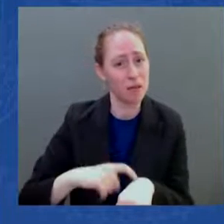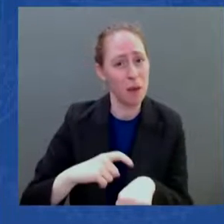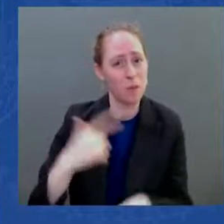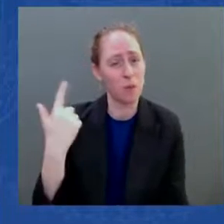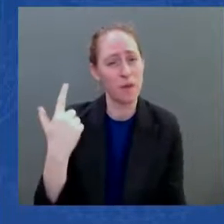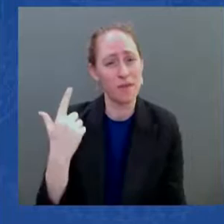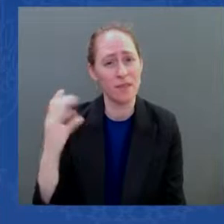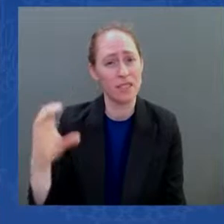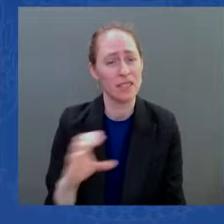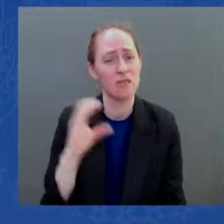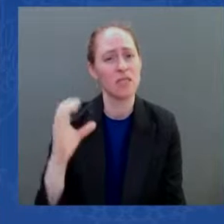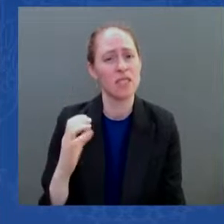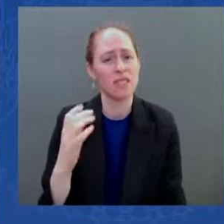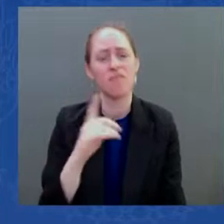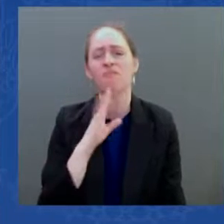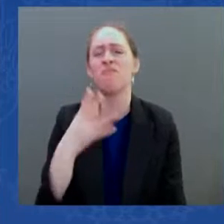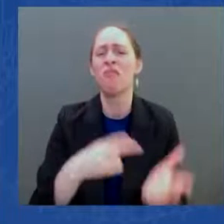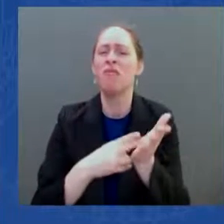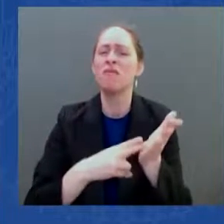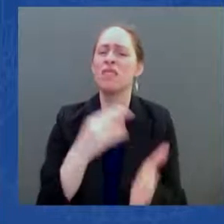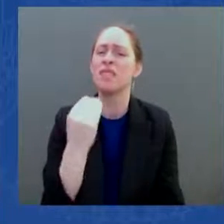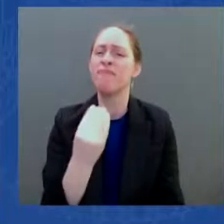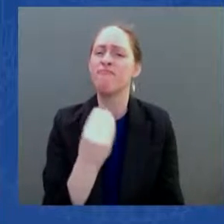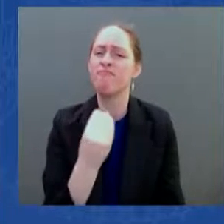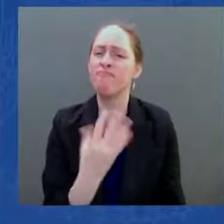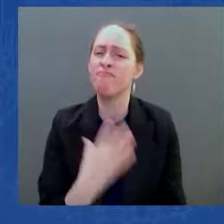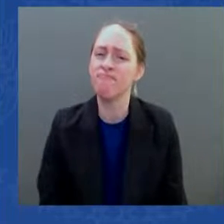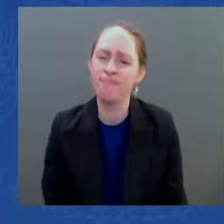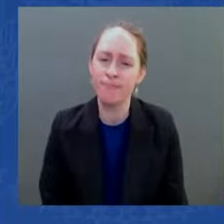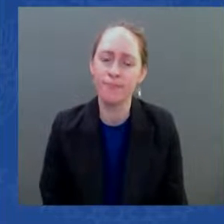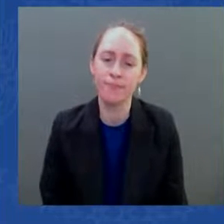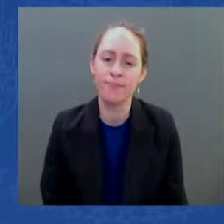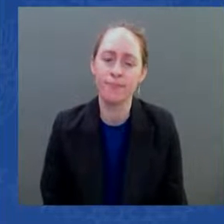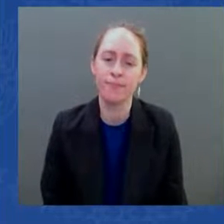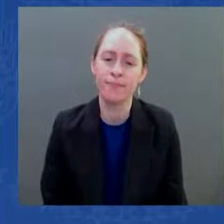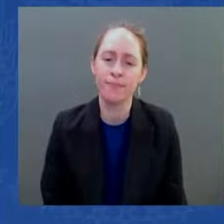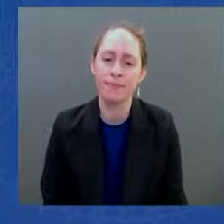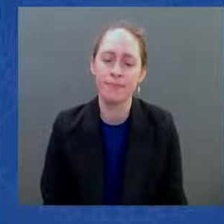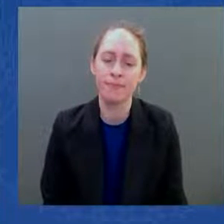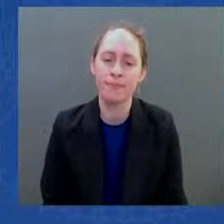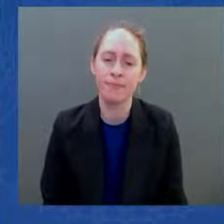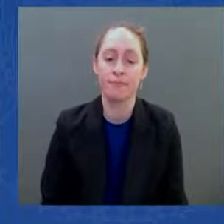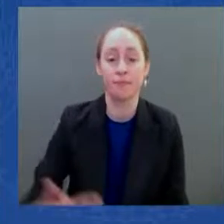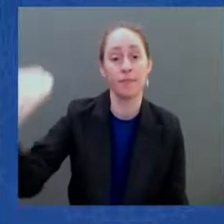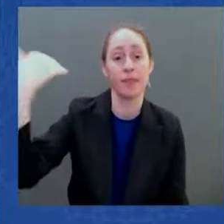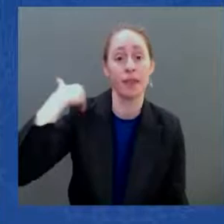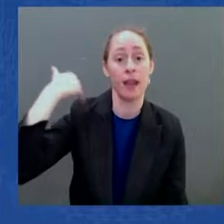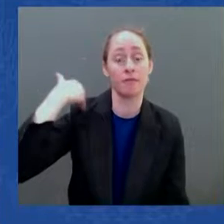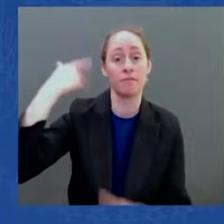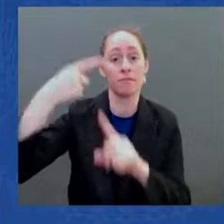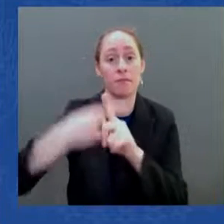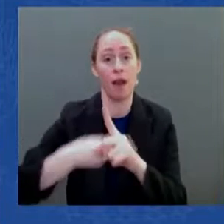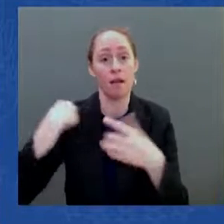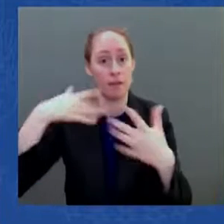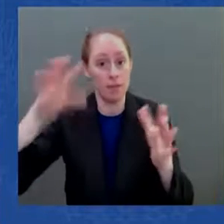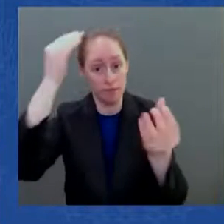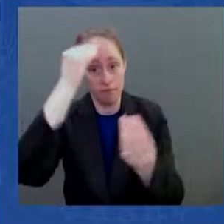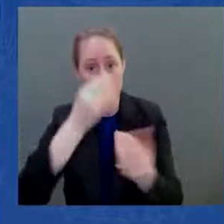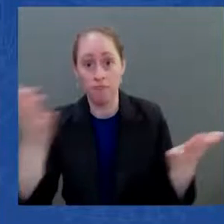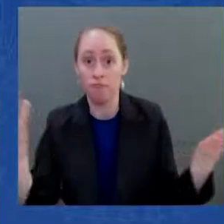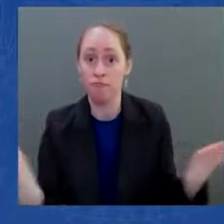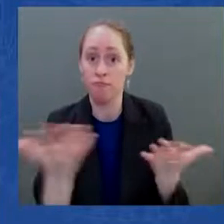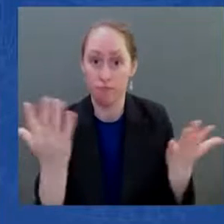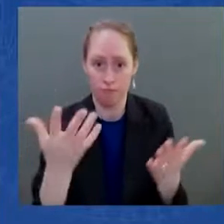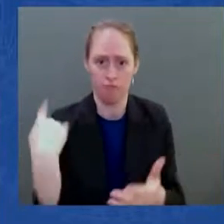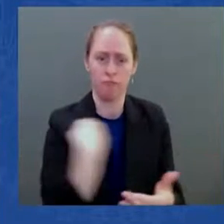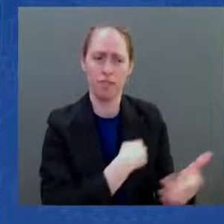Last month, when I was in Europe, I announced that the United States would welcome 100,000 Ukrainians so that we share in the responsibility of